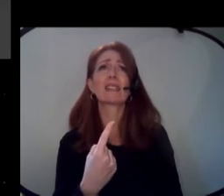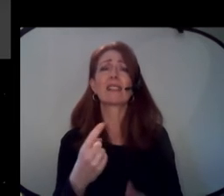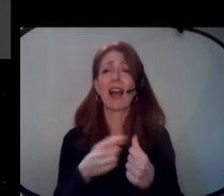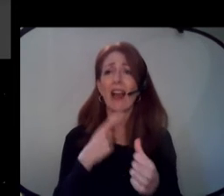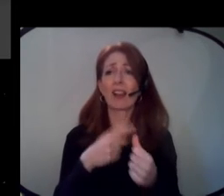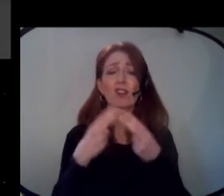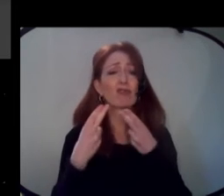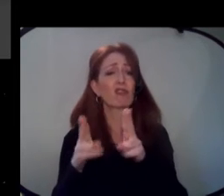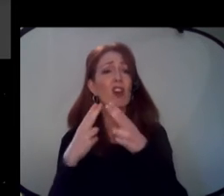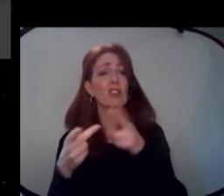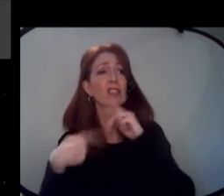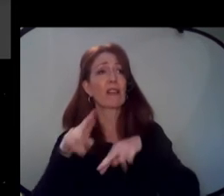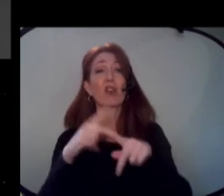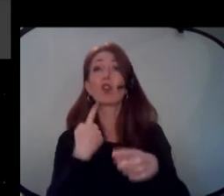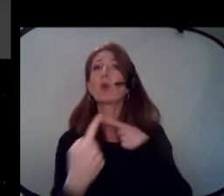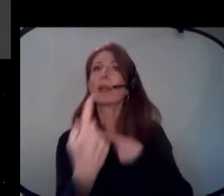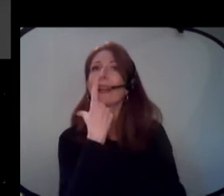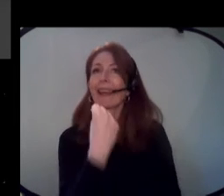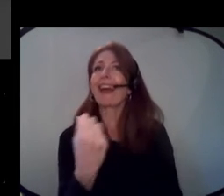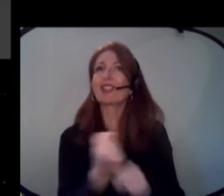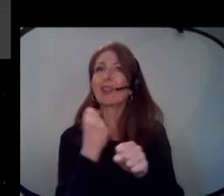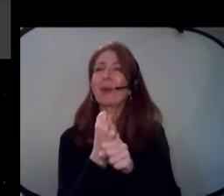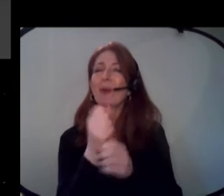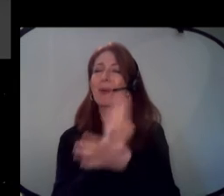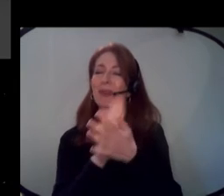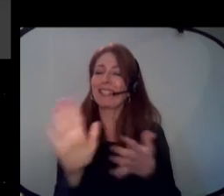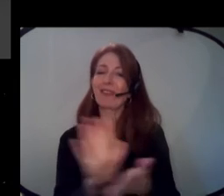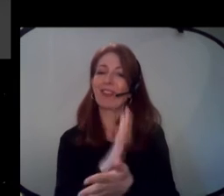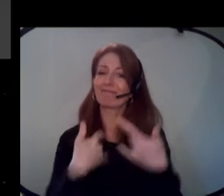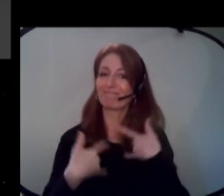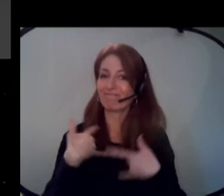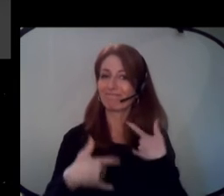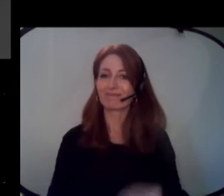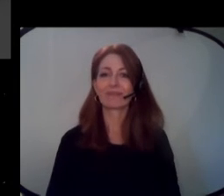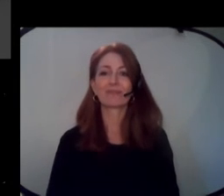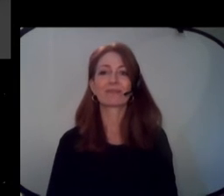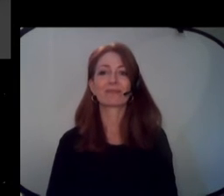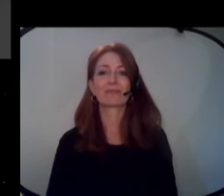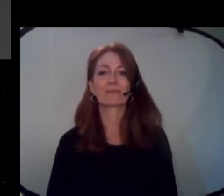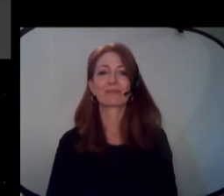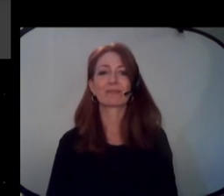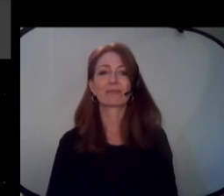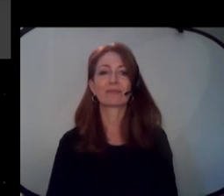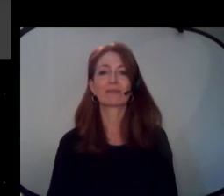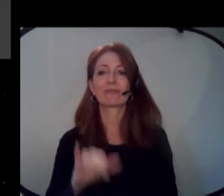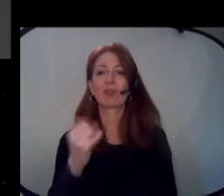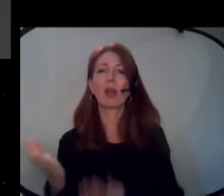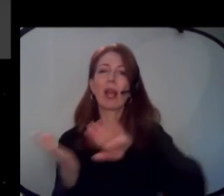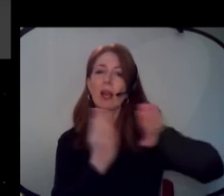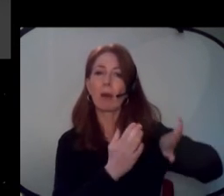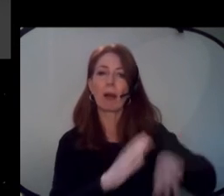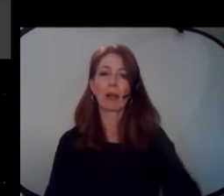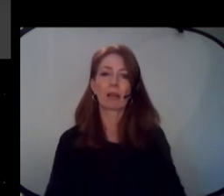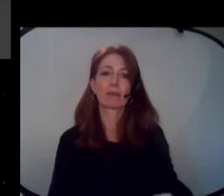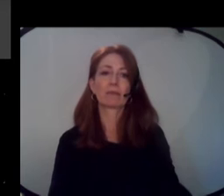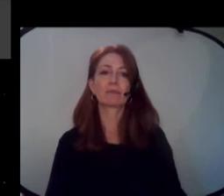to do that, which is quite fun, actually. So this was done, she had, well, maybe we should come back to that in terms of the